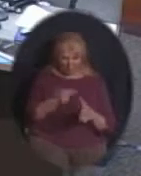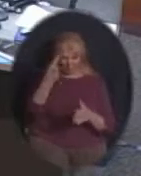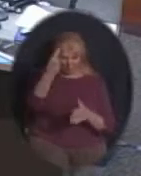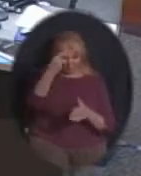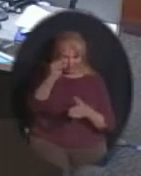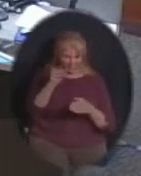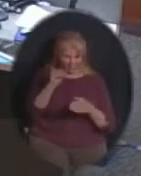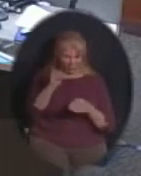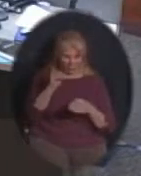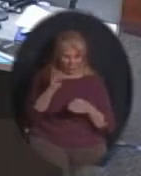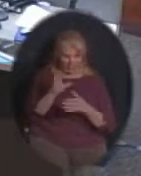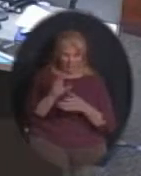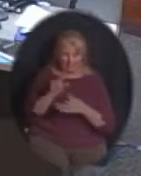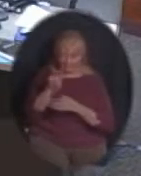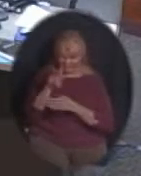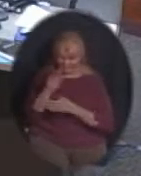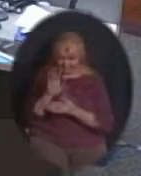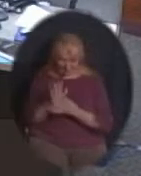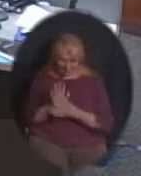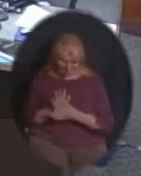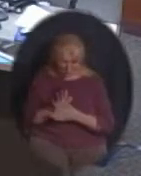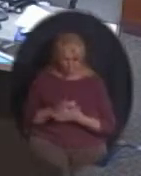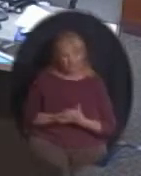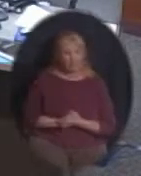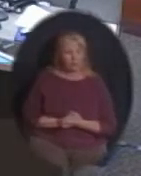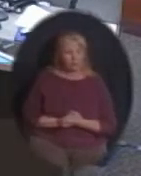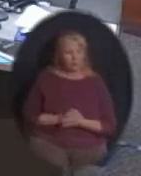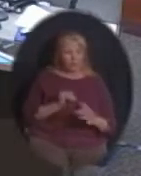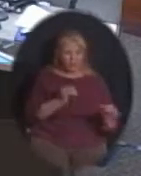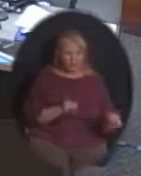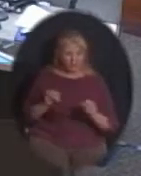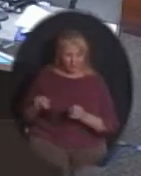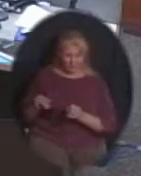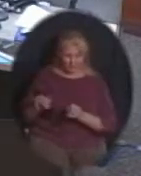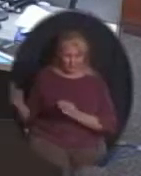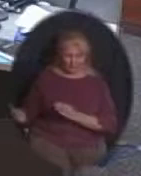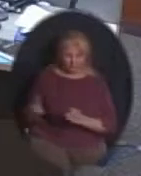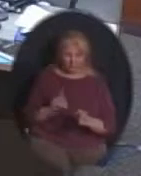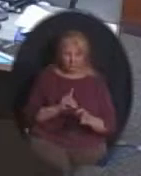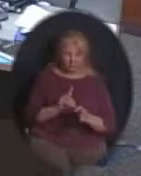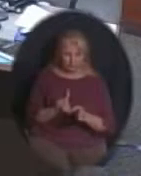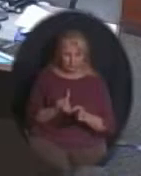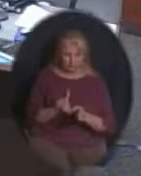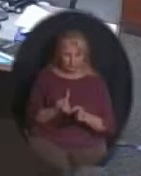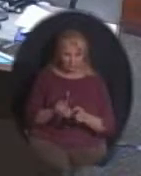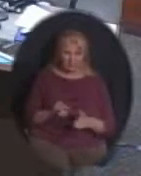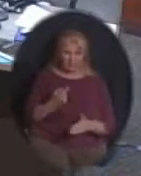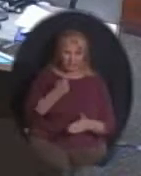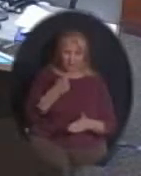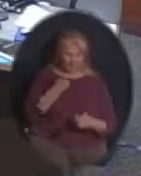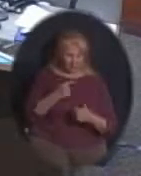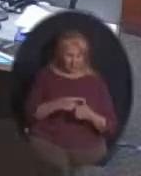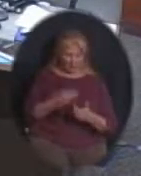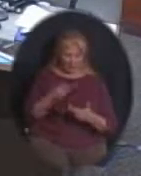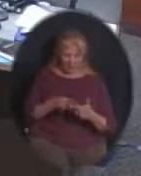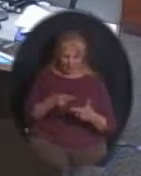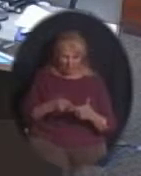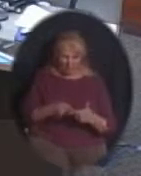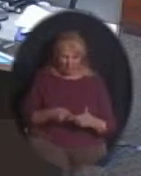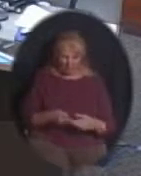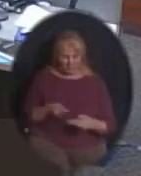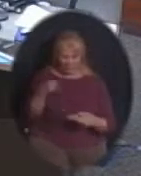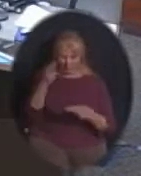record. Individuals addressing the board should come to the podium at the front of the room and state your name and residence in Olathe.